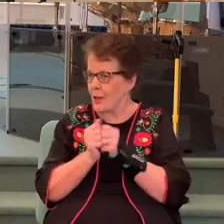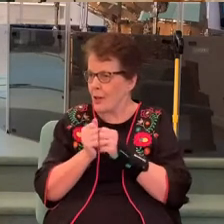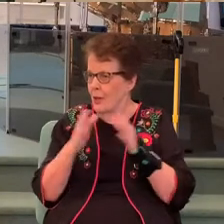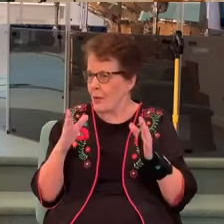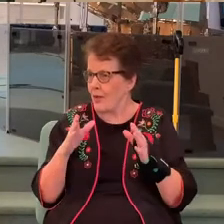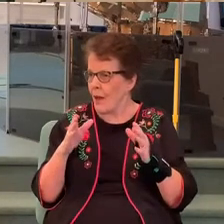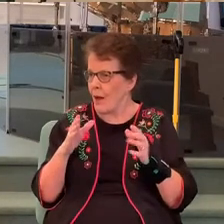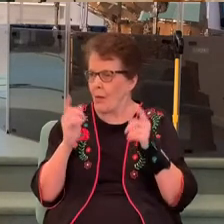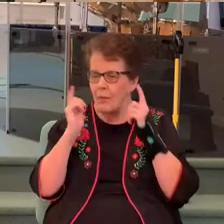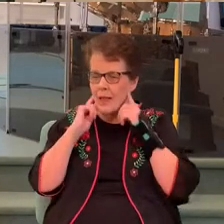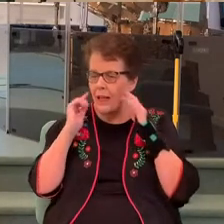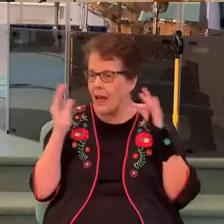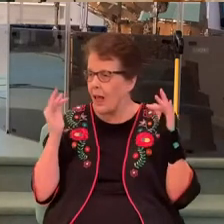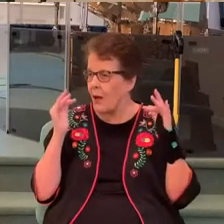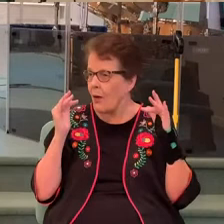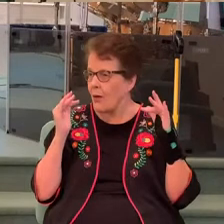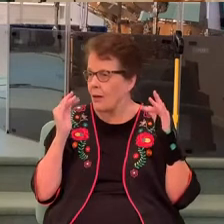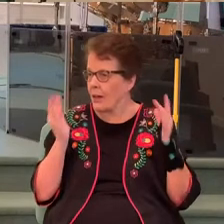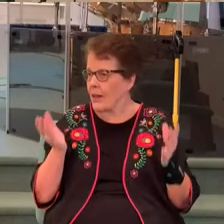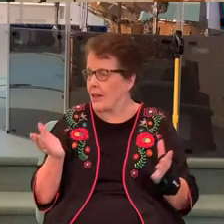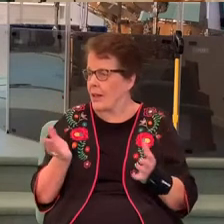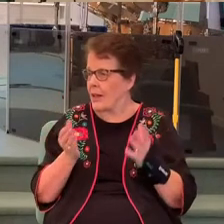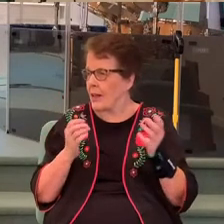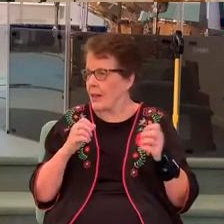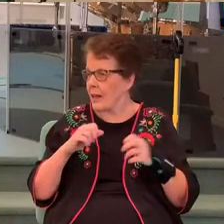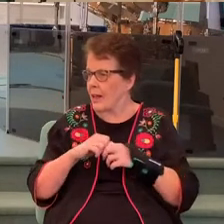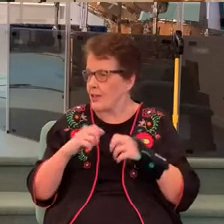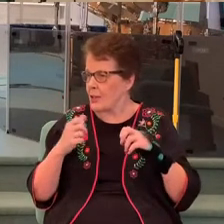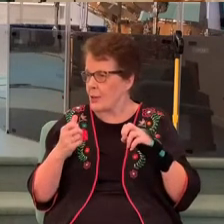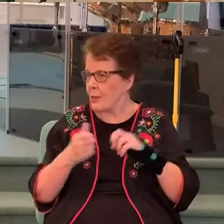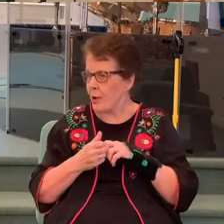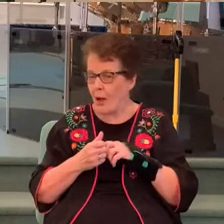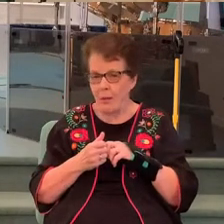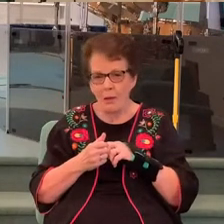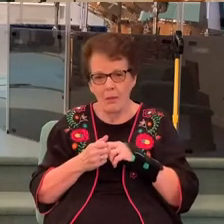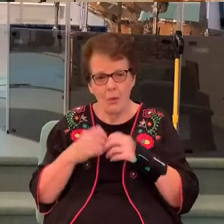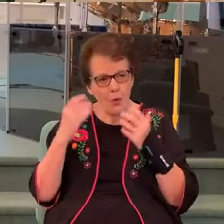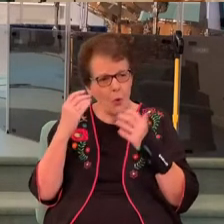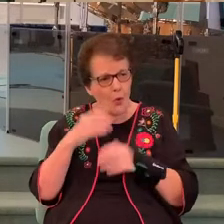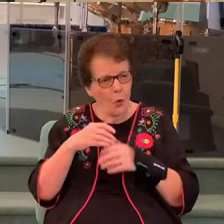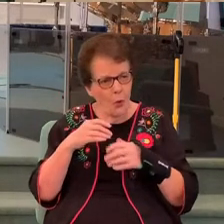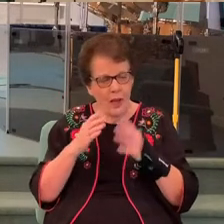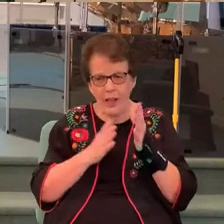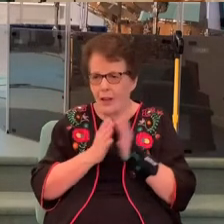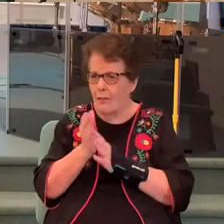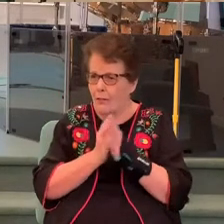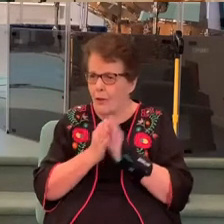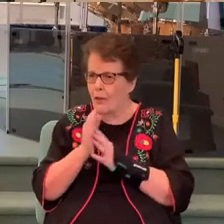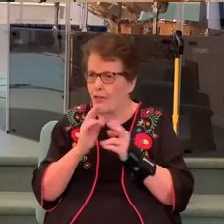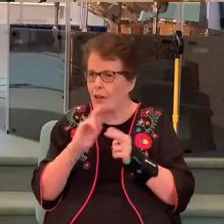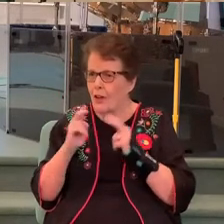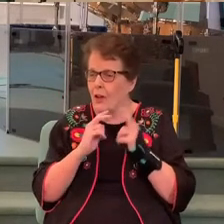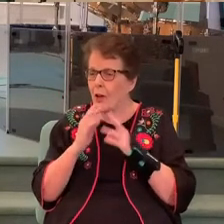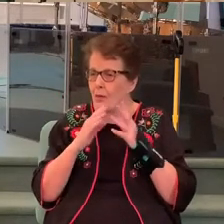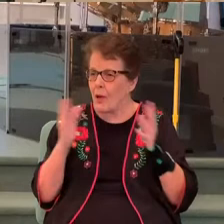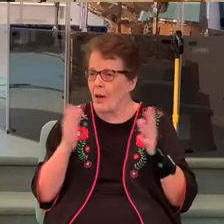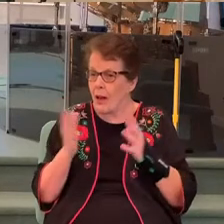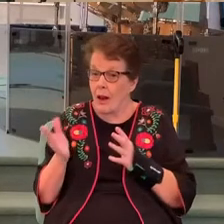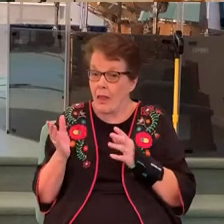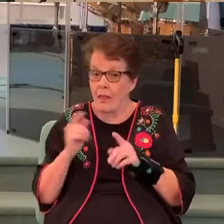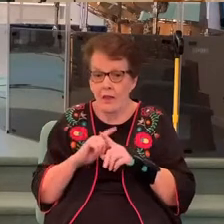Here's the problem. We get fervent about a lot of things, but we rarely get fervent about prayer.